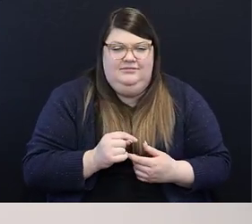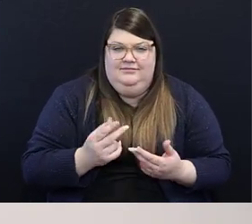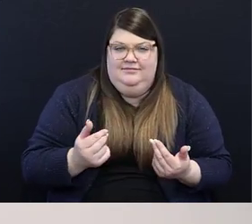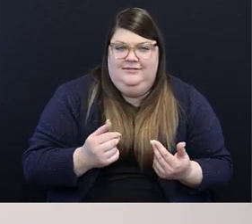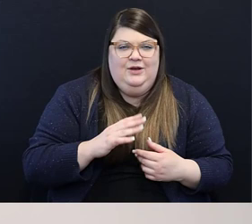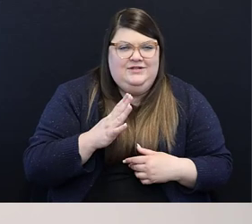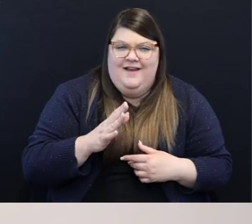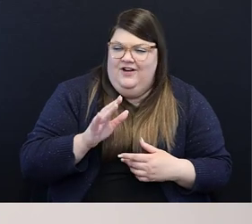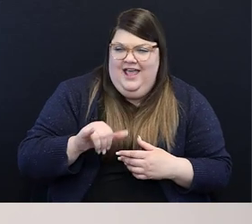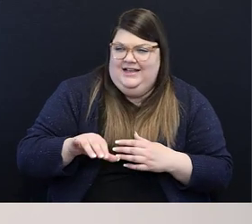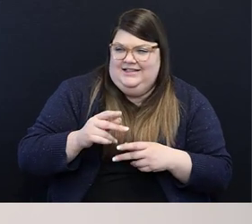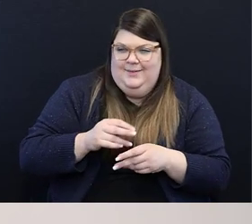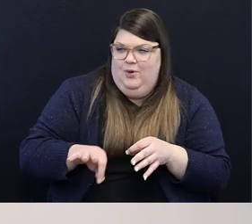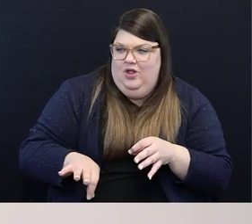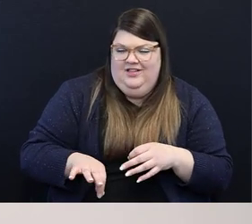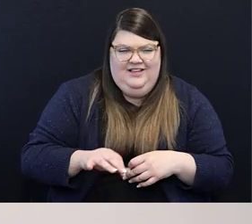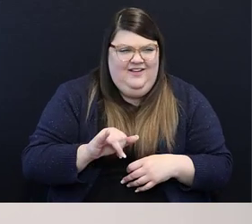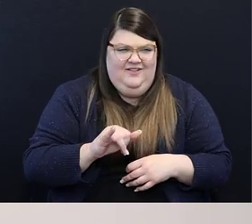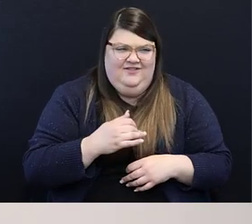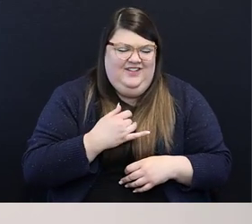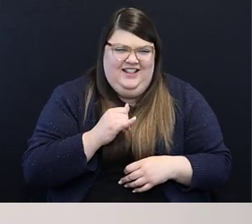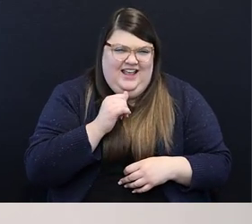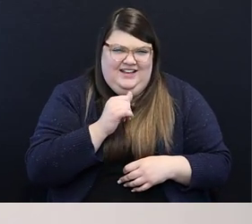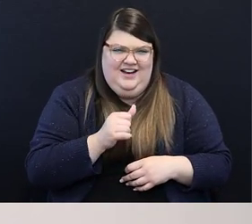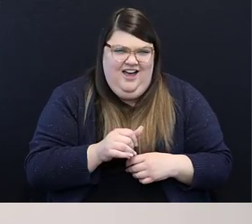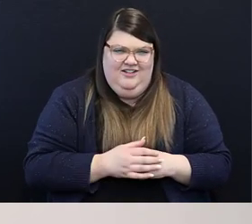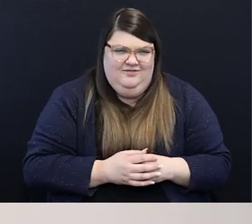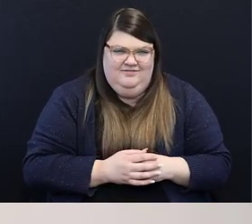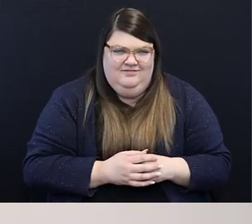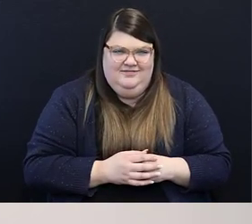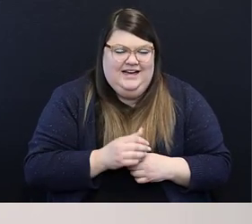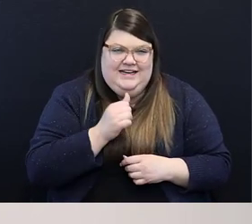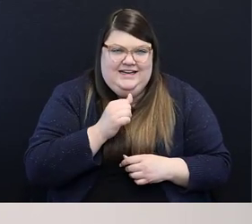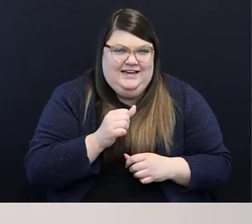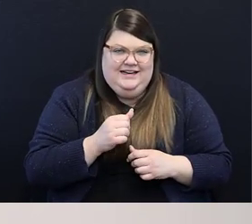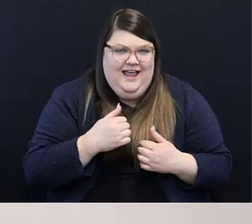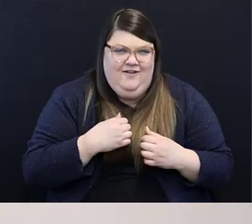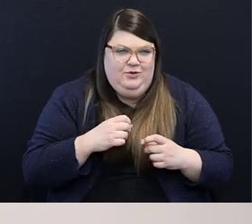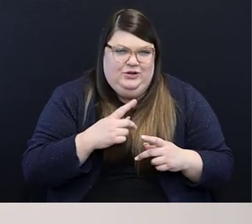simple. Yeah, I feel like, you know, yeah. I didn't get to say that.